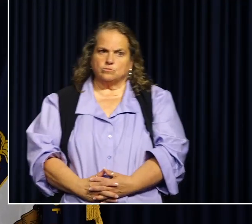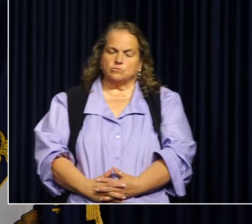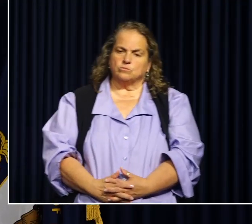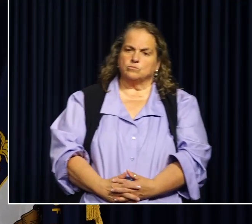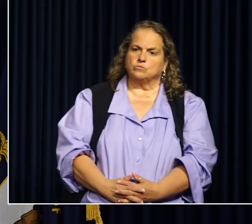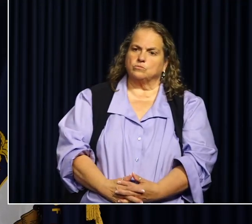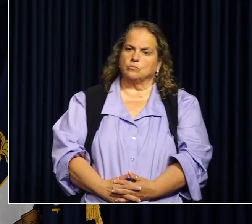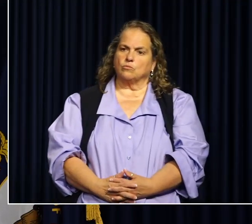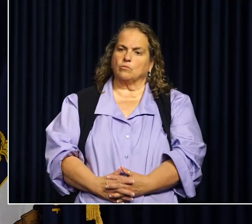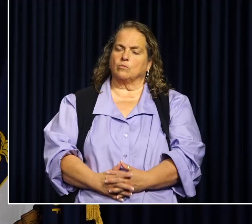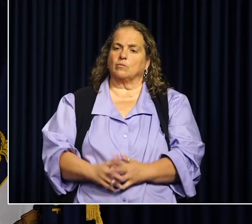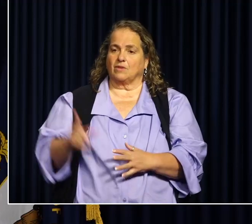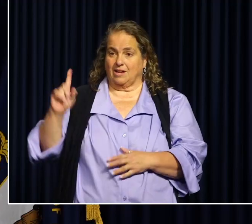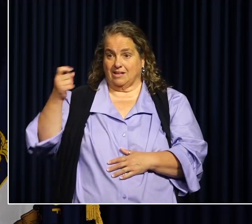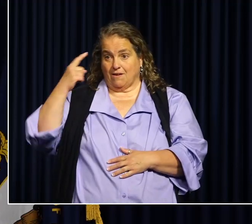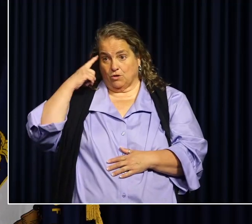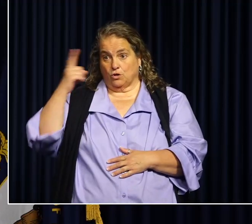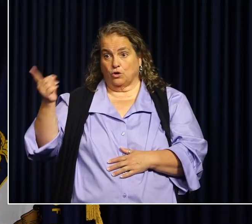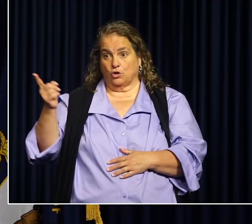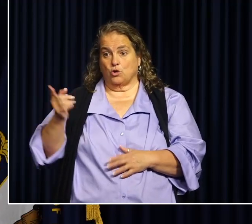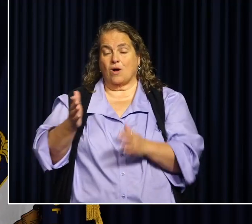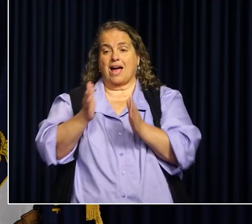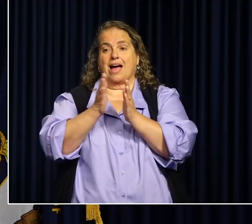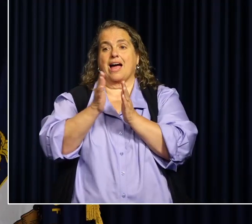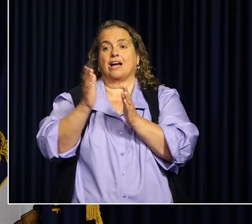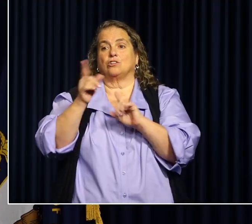funding. Two-part question for you.